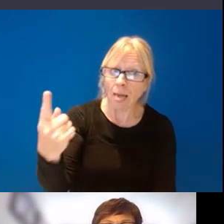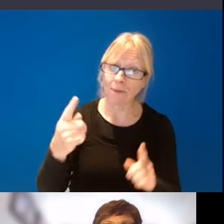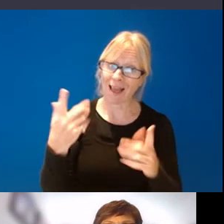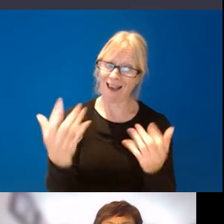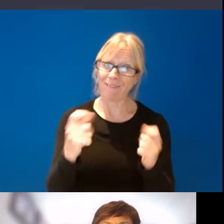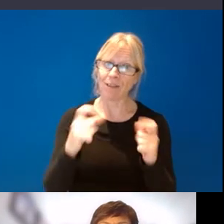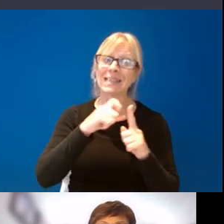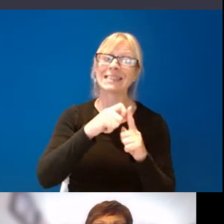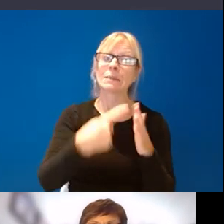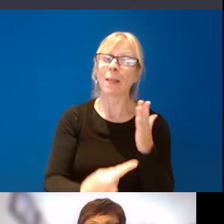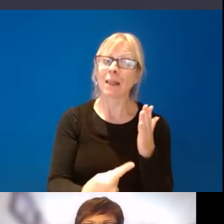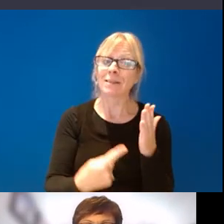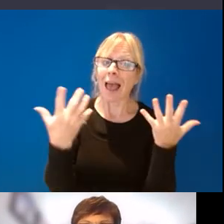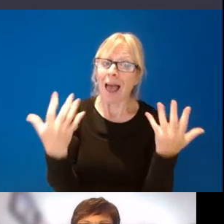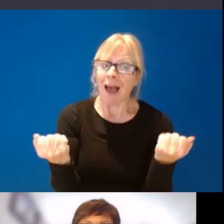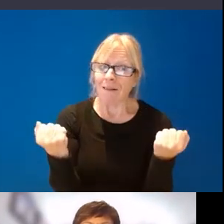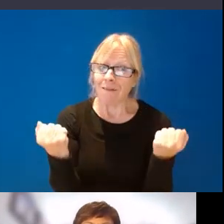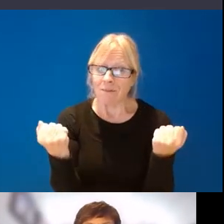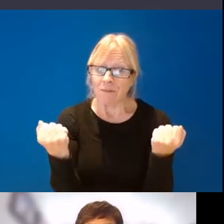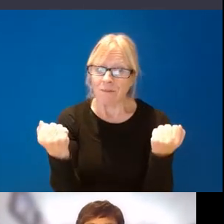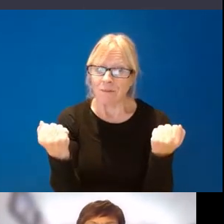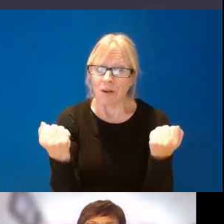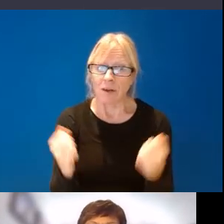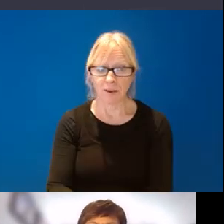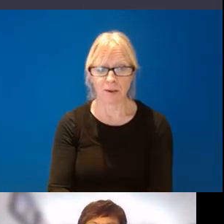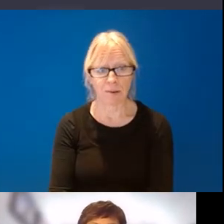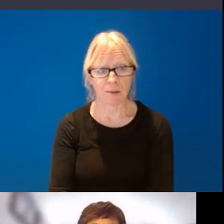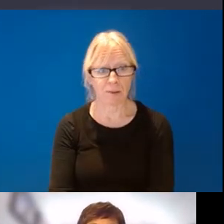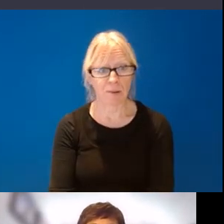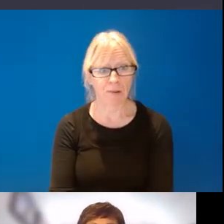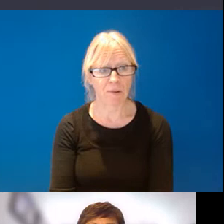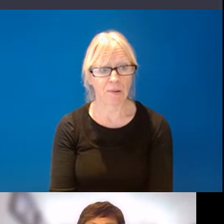And do you consider yourself to have a disability?